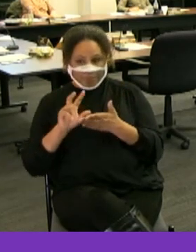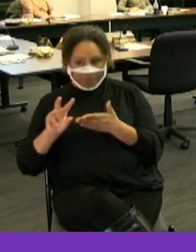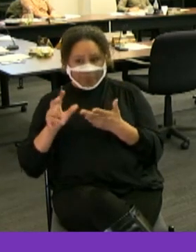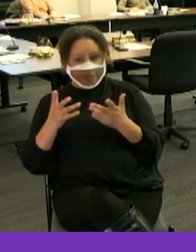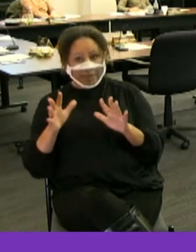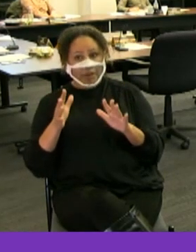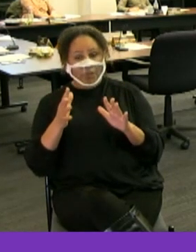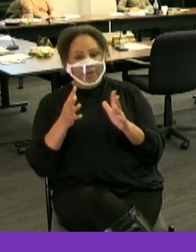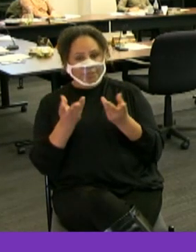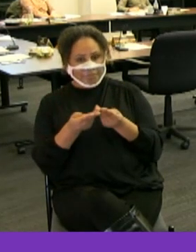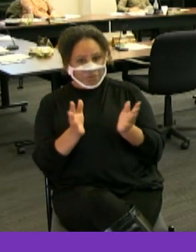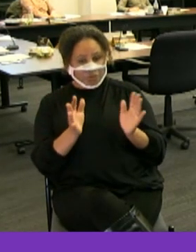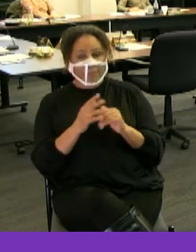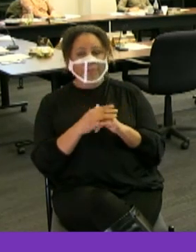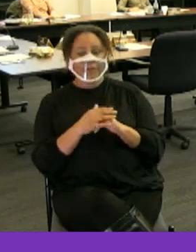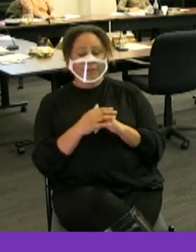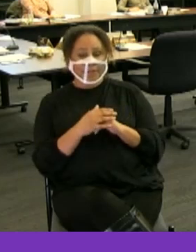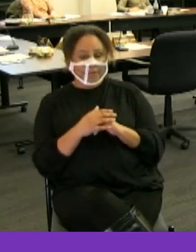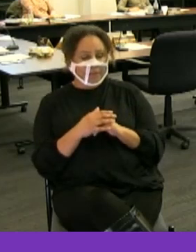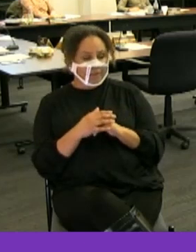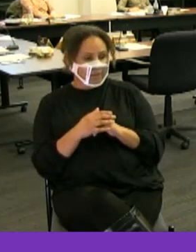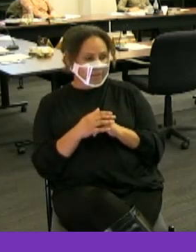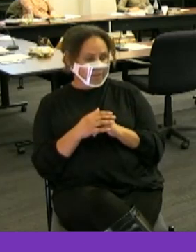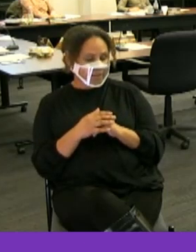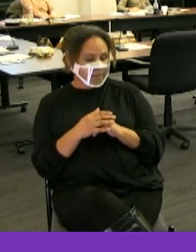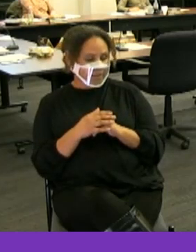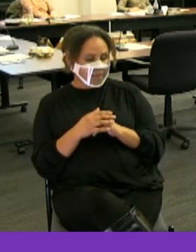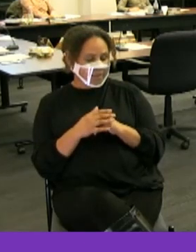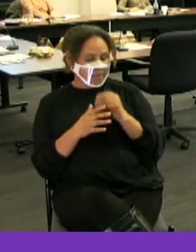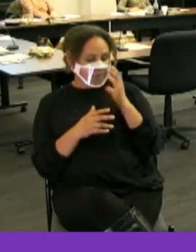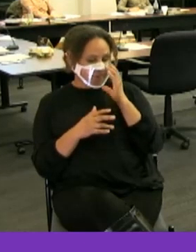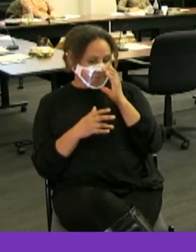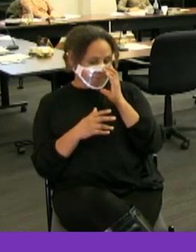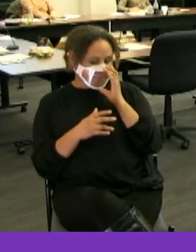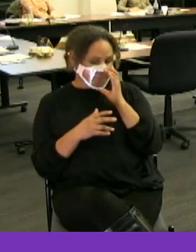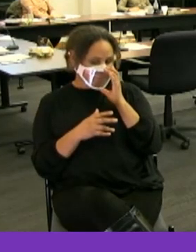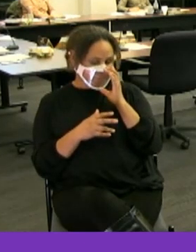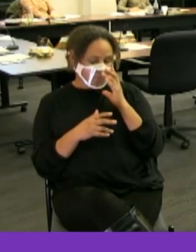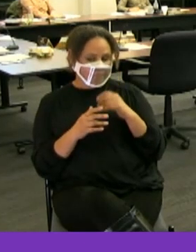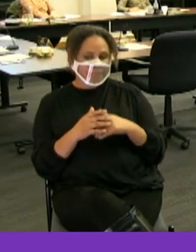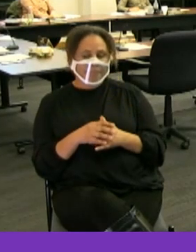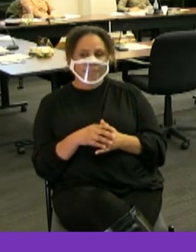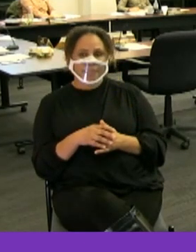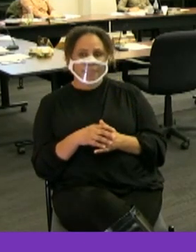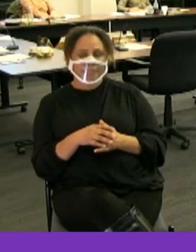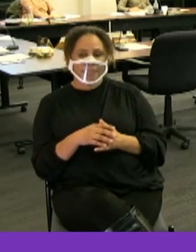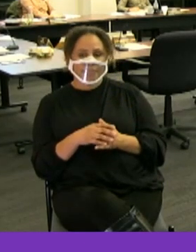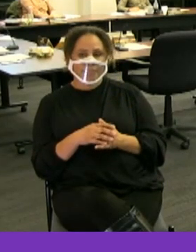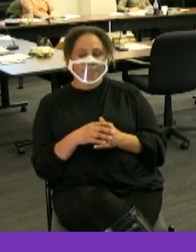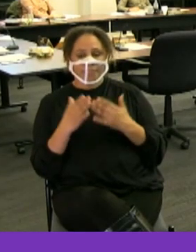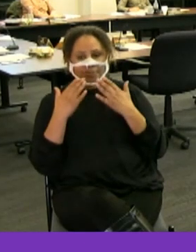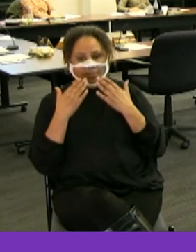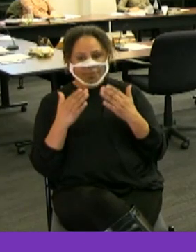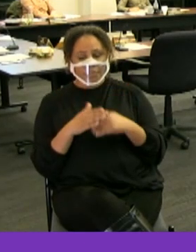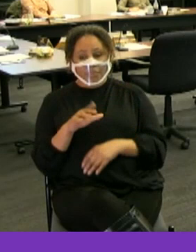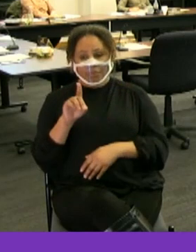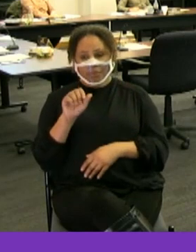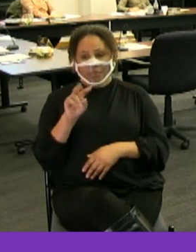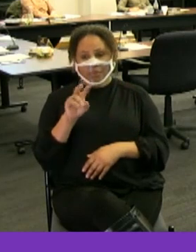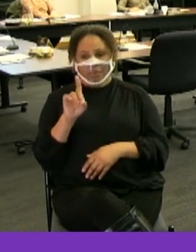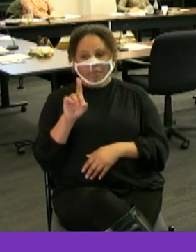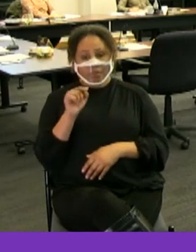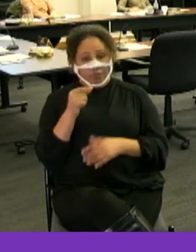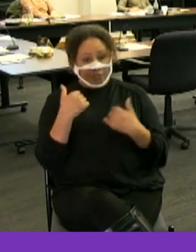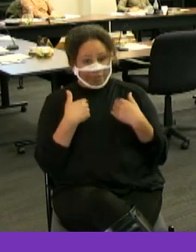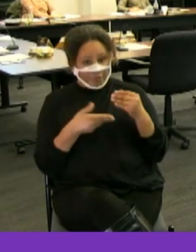distributed, and just as potential other outcome or income sources for support. Thank you. David, do you have anything